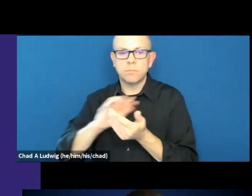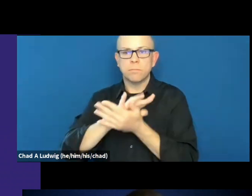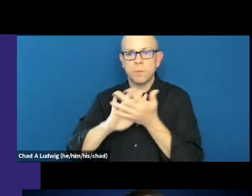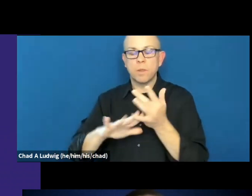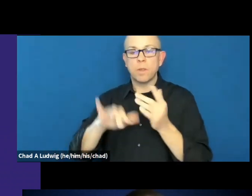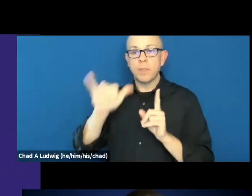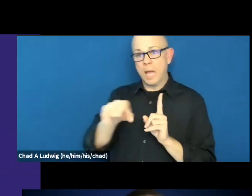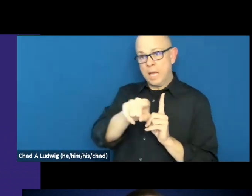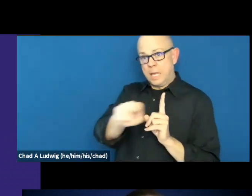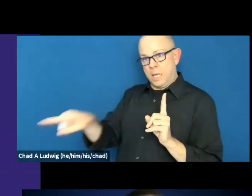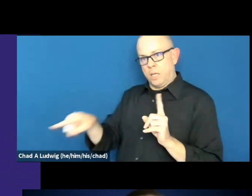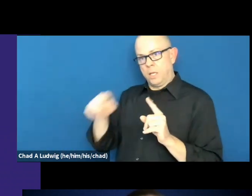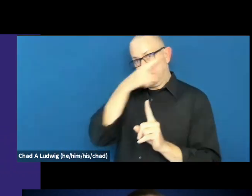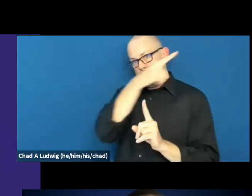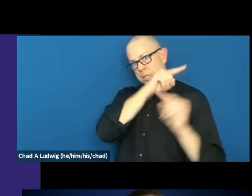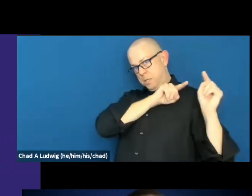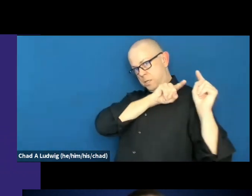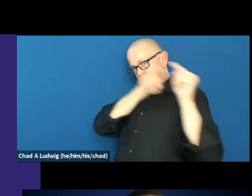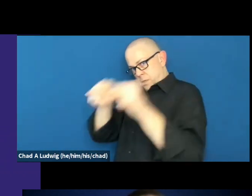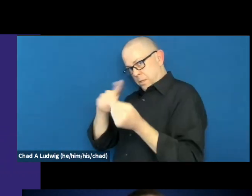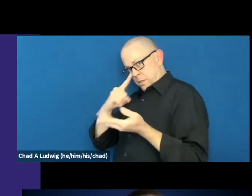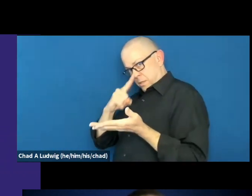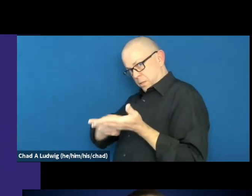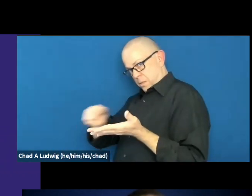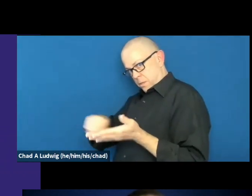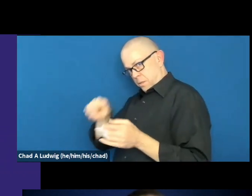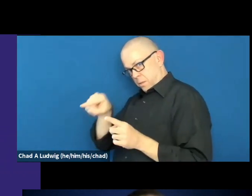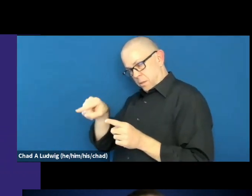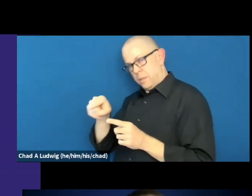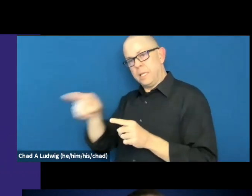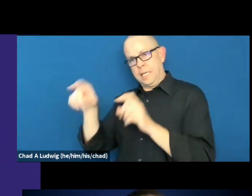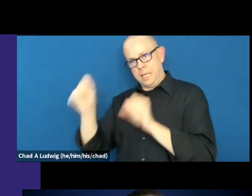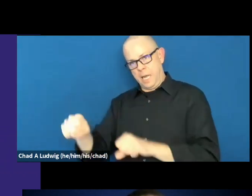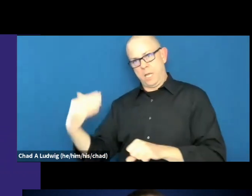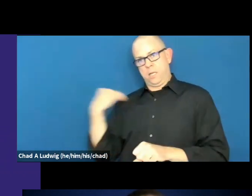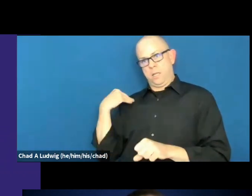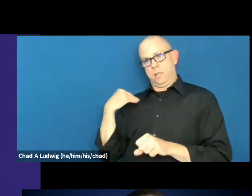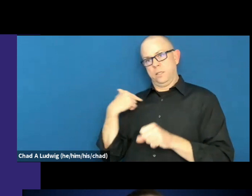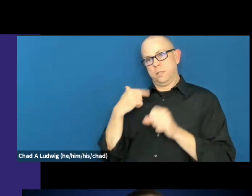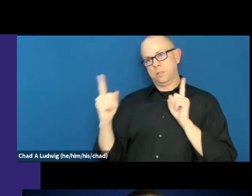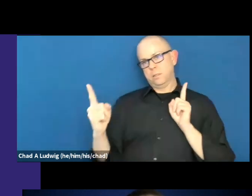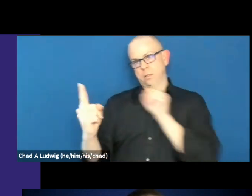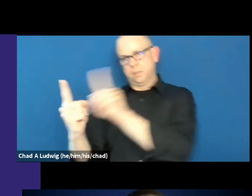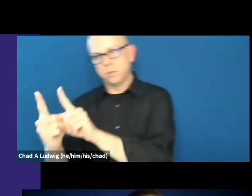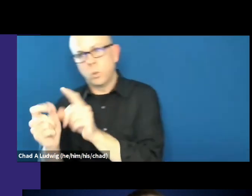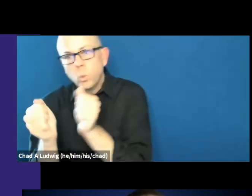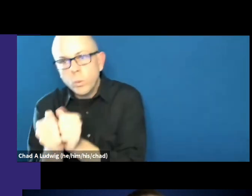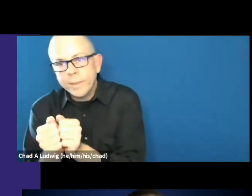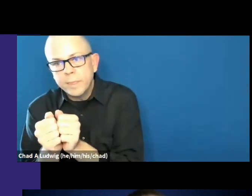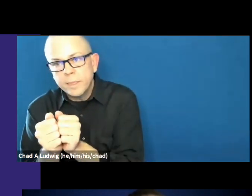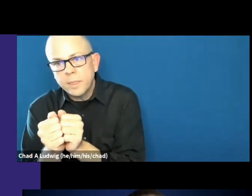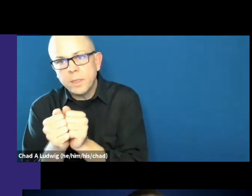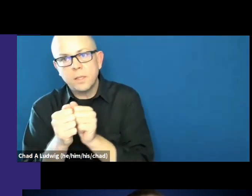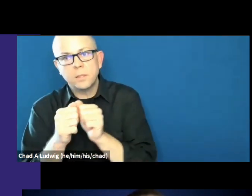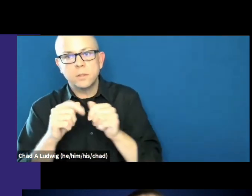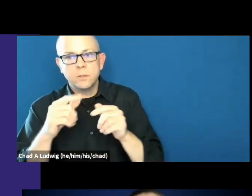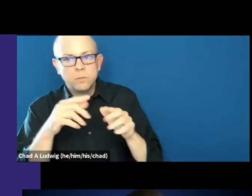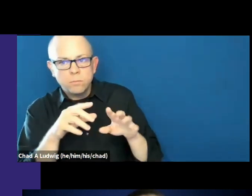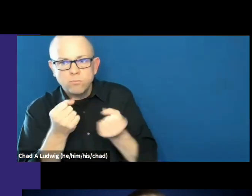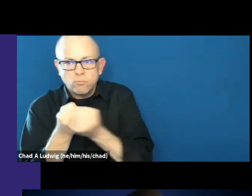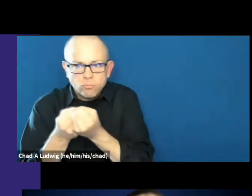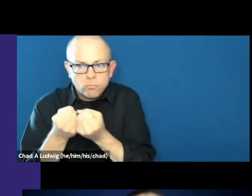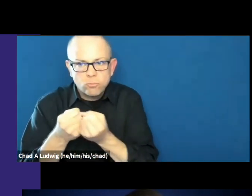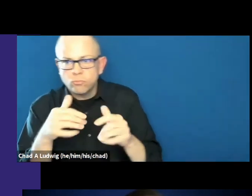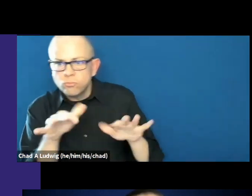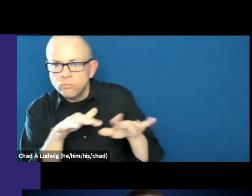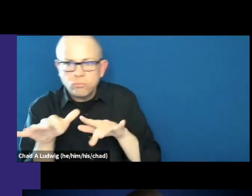Sometimes there are senior citizen complaints and things like that that have gone through DHS, and they are doing an investigation. We can be